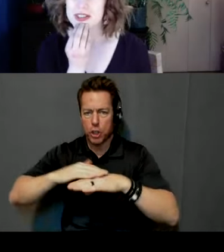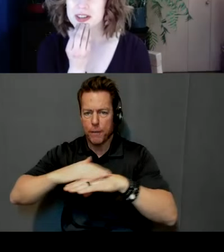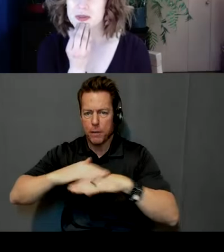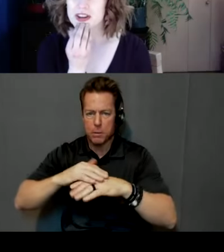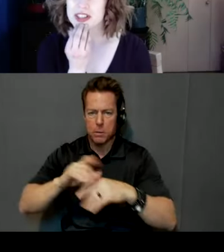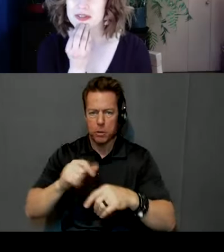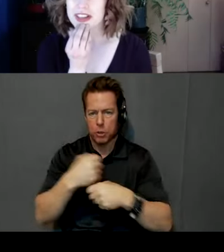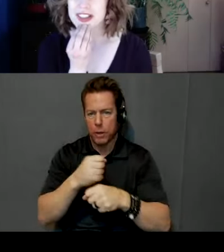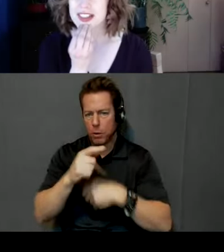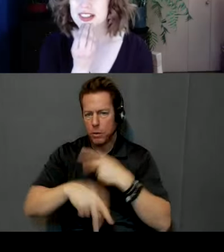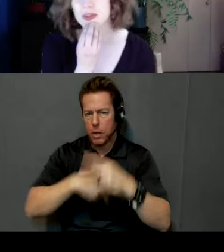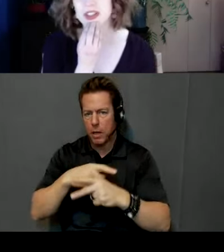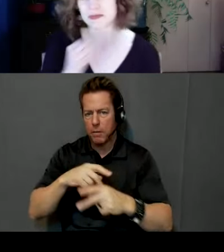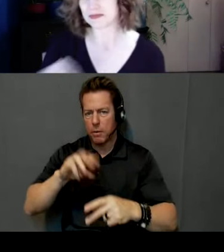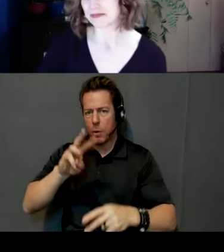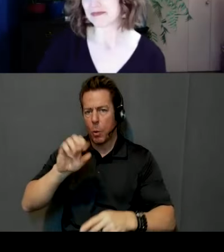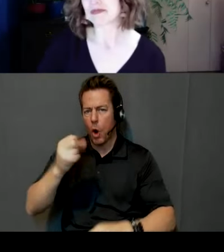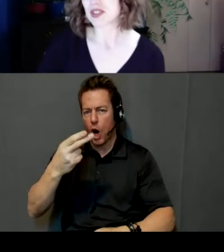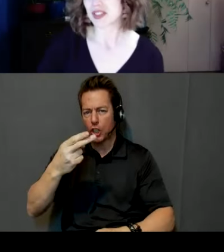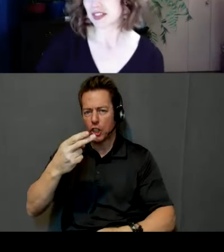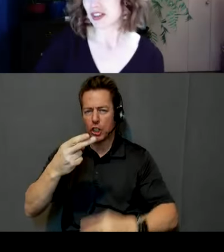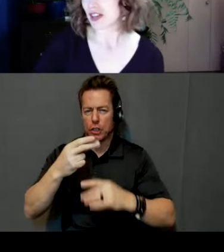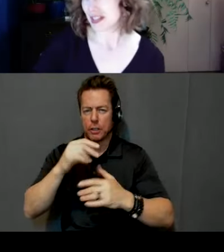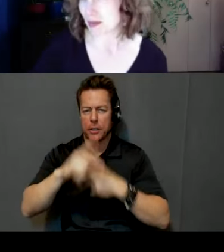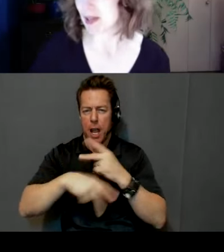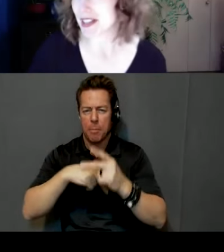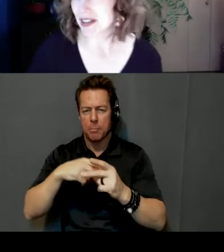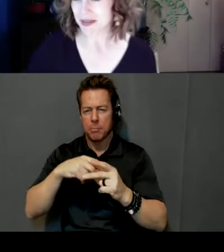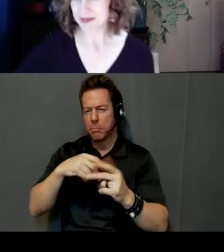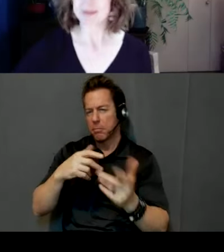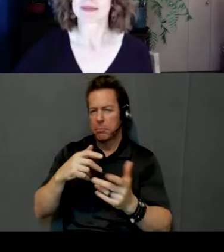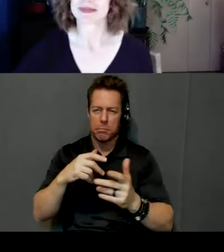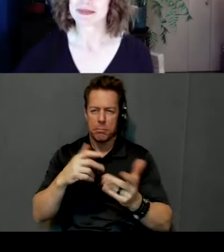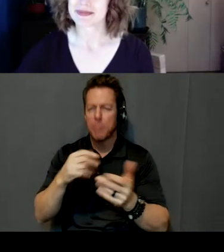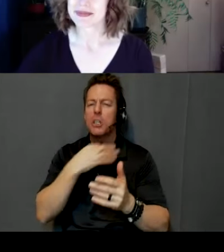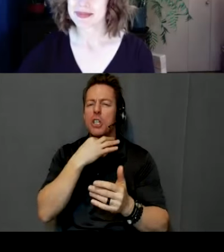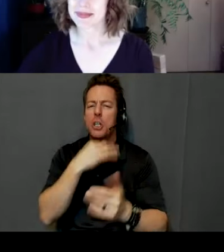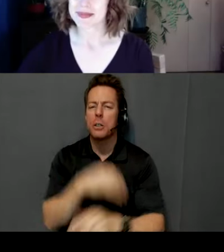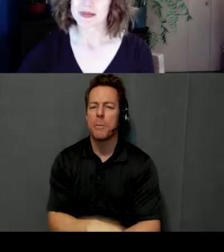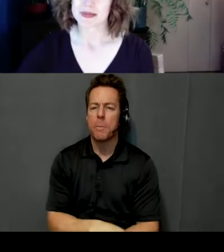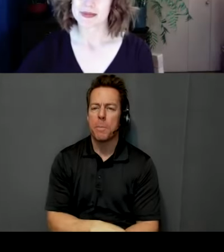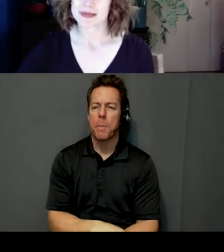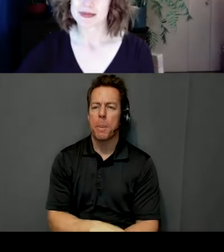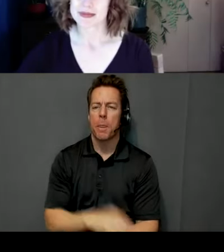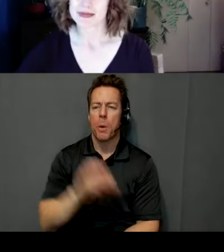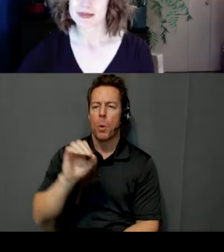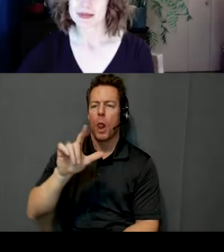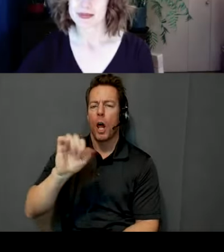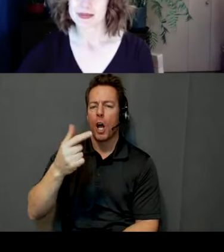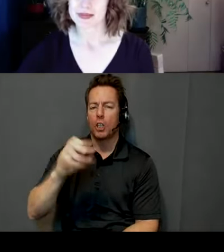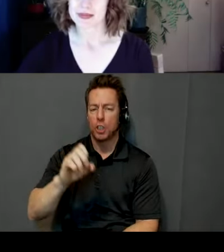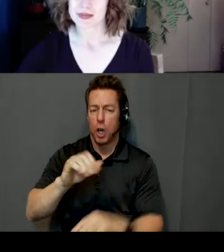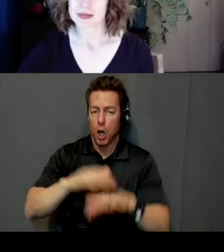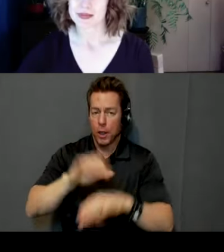create those kind of washy effects. I'm just curious for my own self. Like collaging onto the